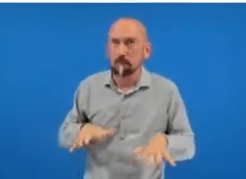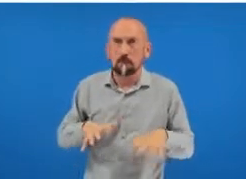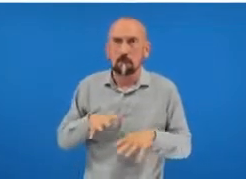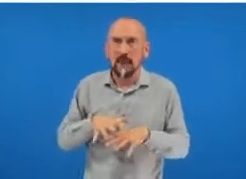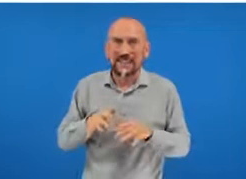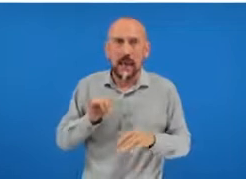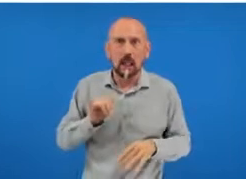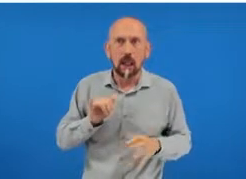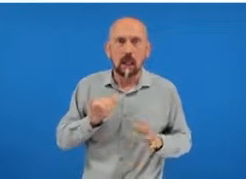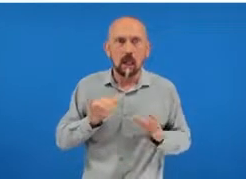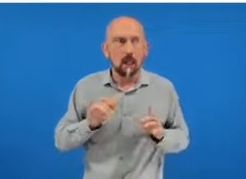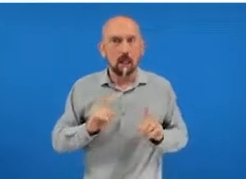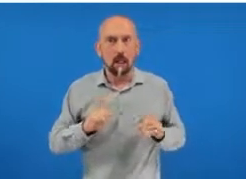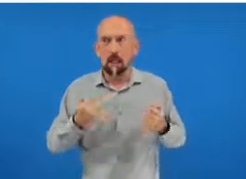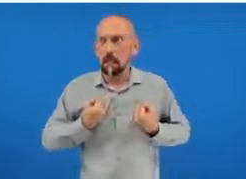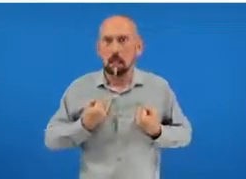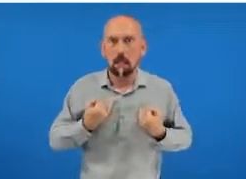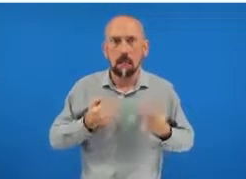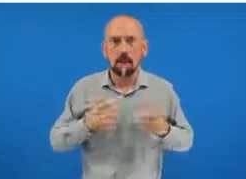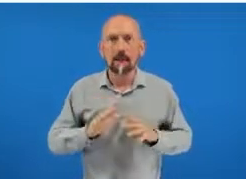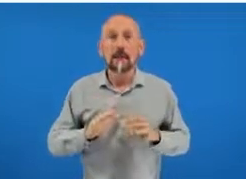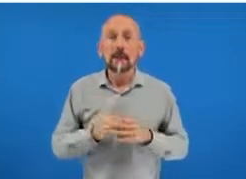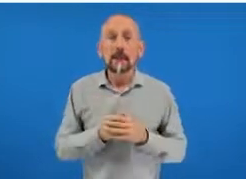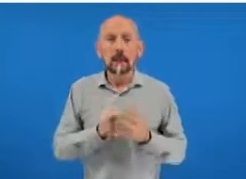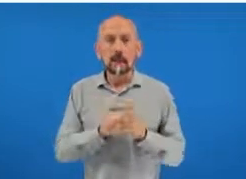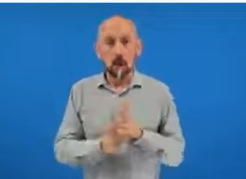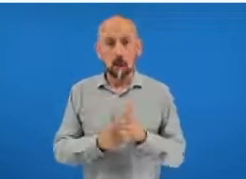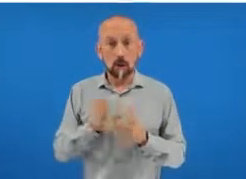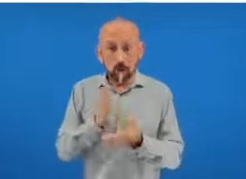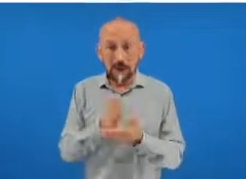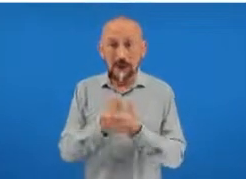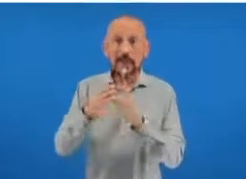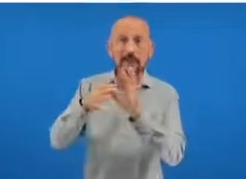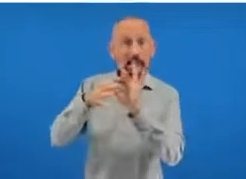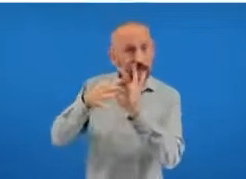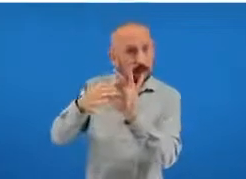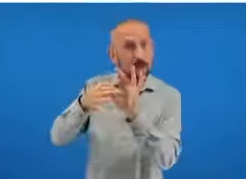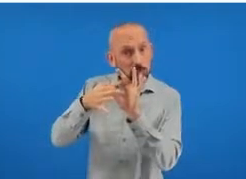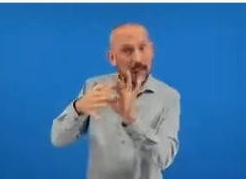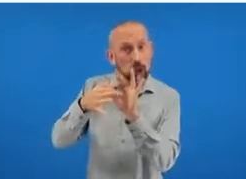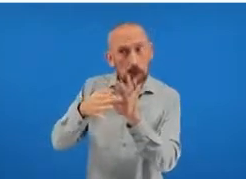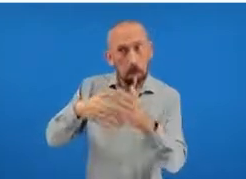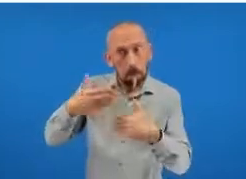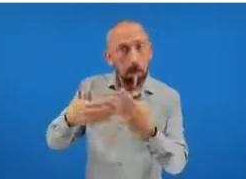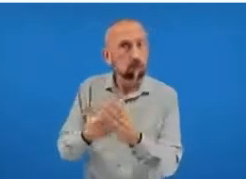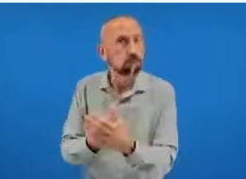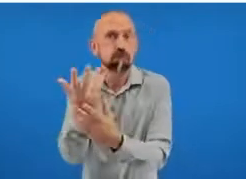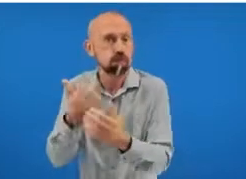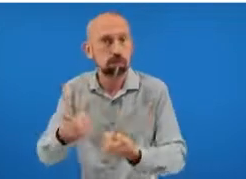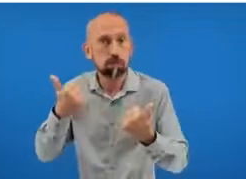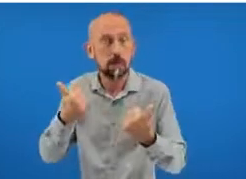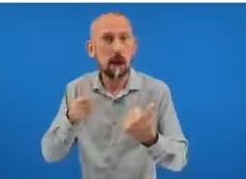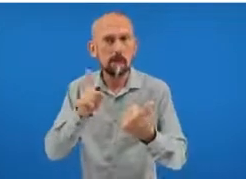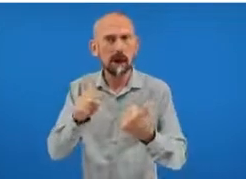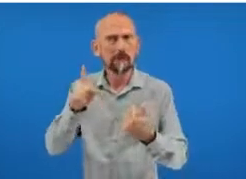me? And I had a really good therapeutic relationship with her afterwards, but it stuck with